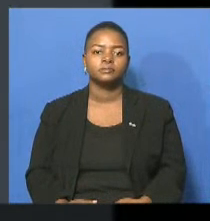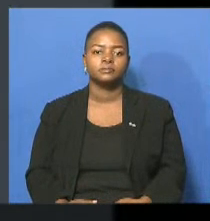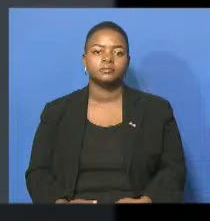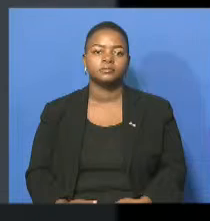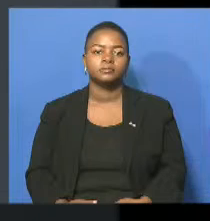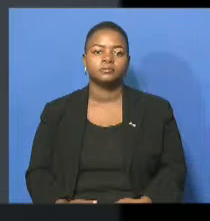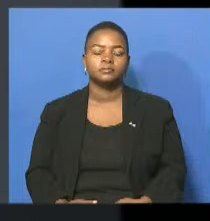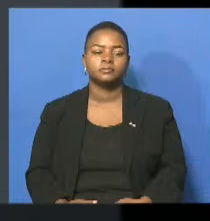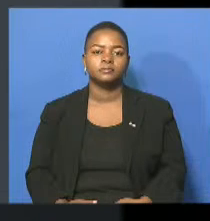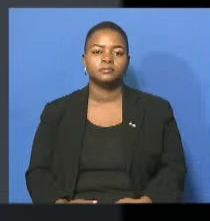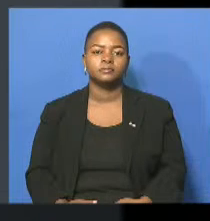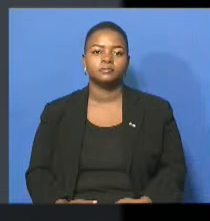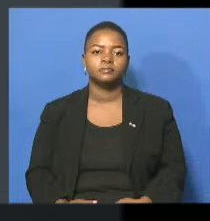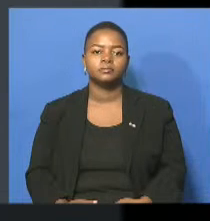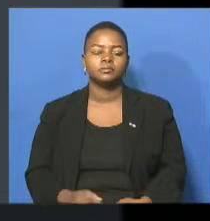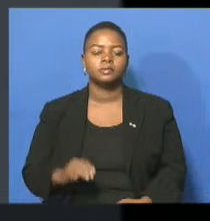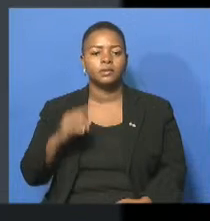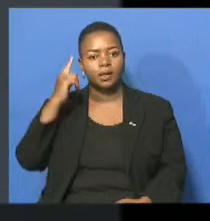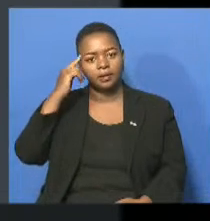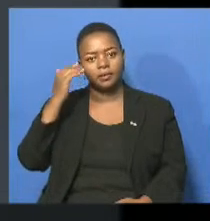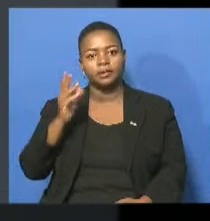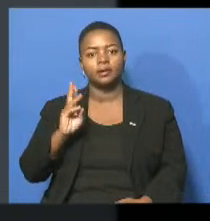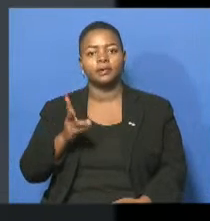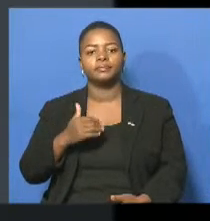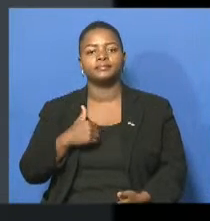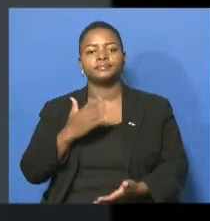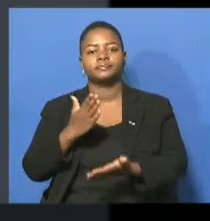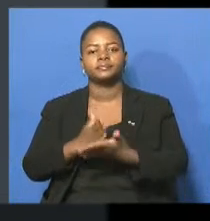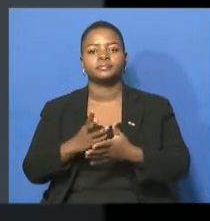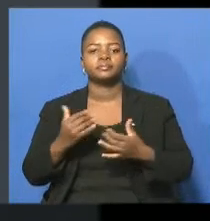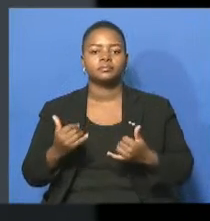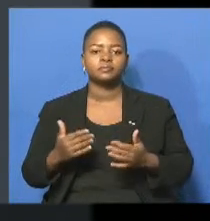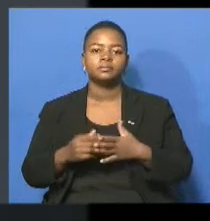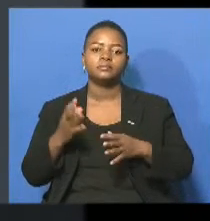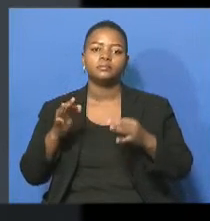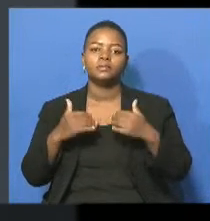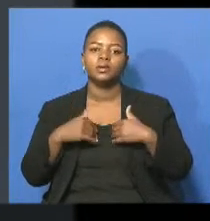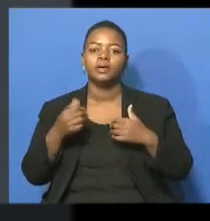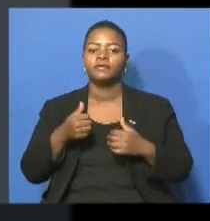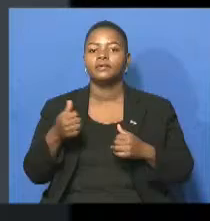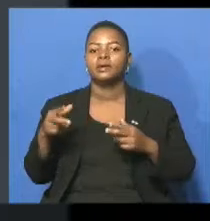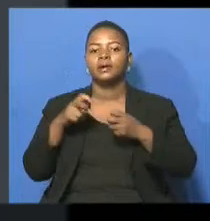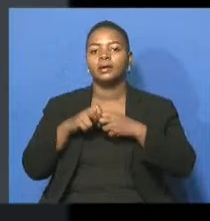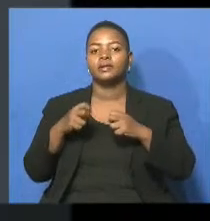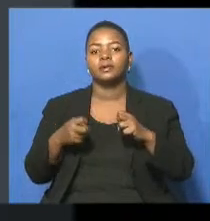I want to stop. And if there are any issues